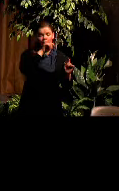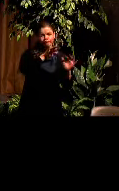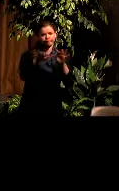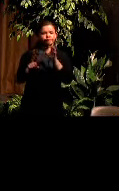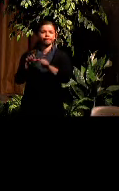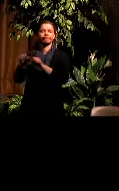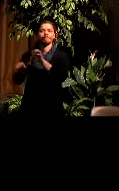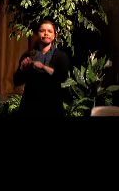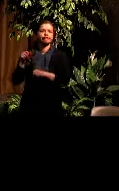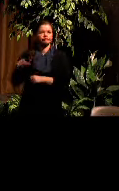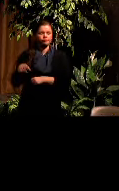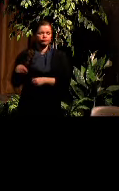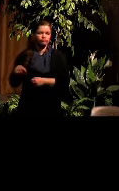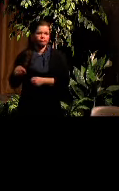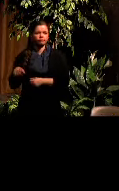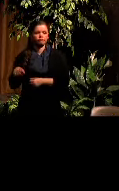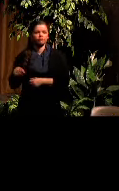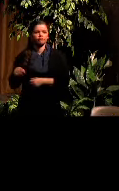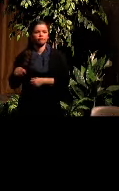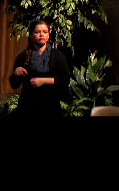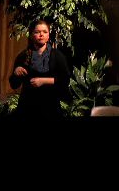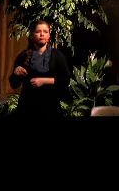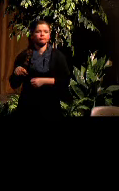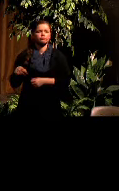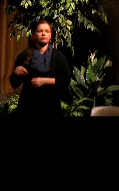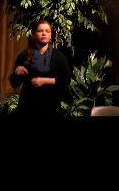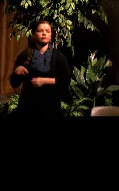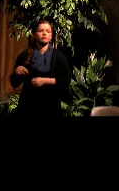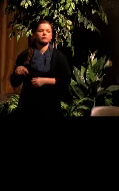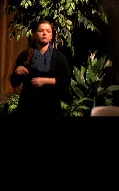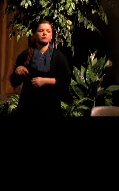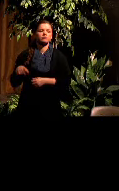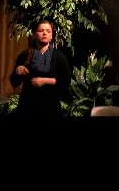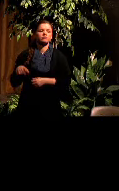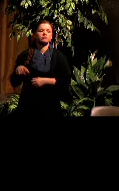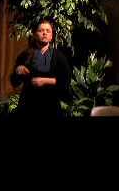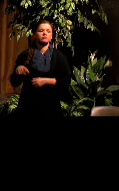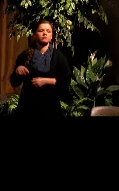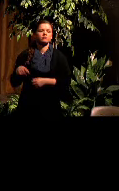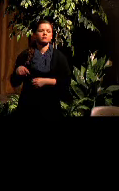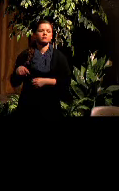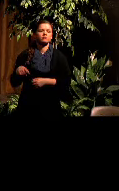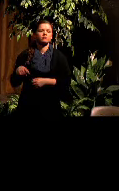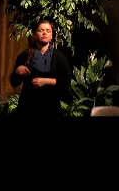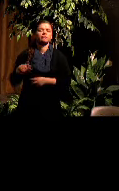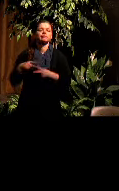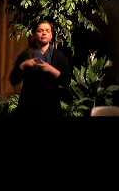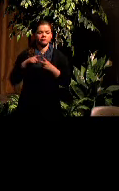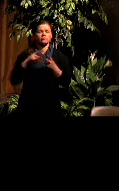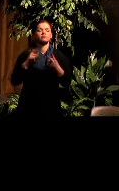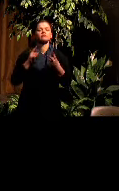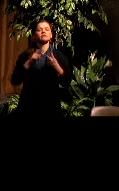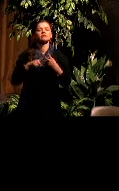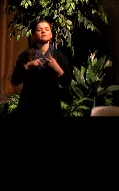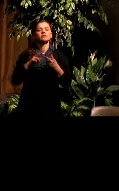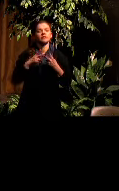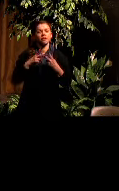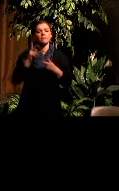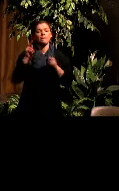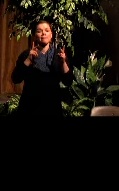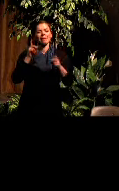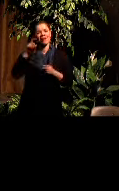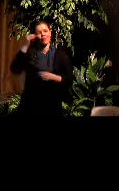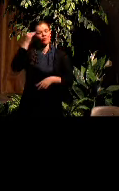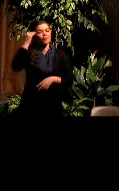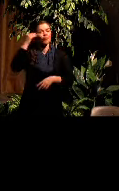they seem at all times. Sometimes earmarkings were good. And the second thing is that people should be aware that these